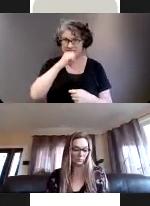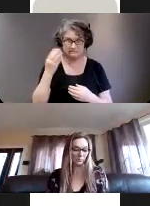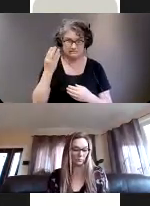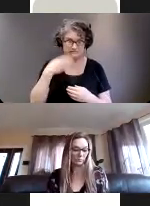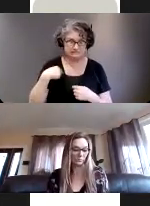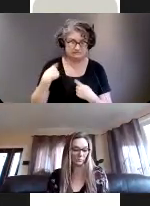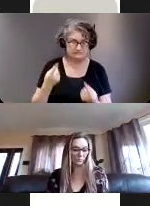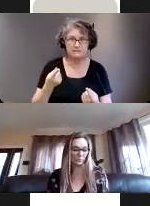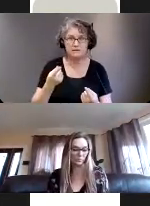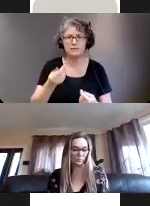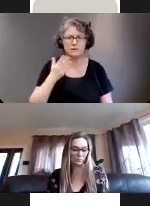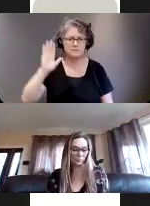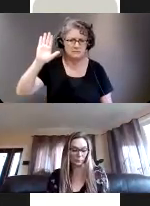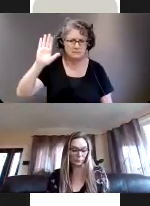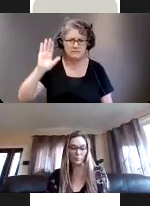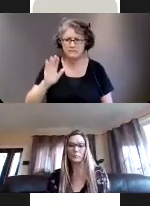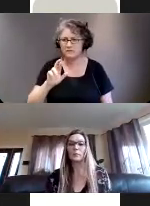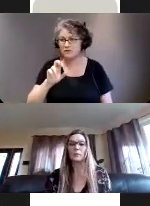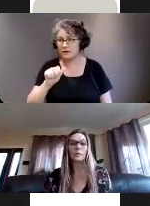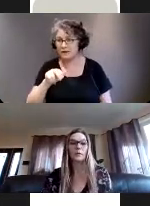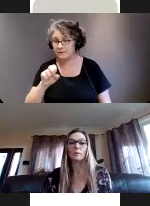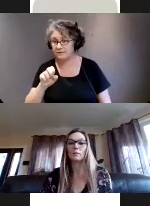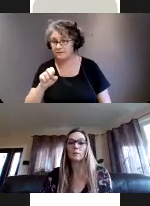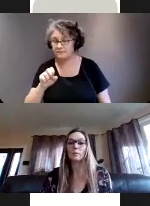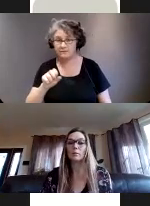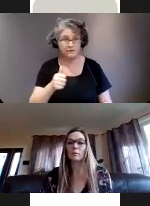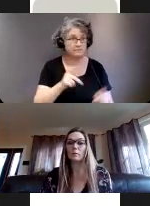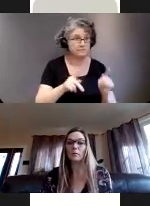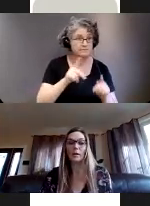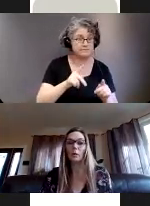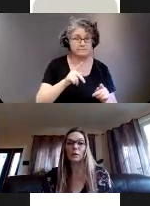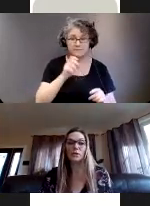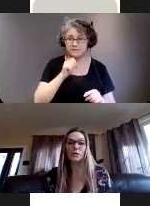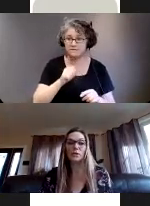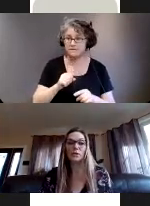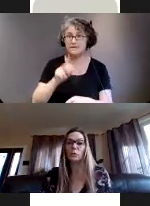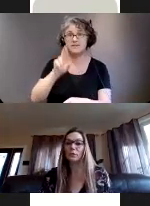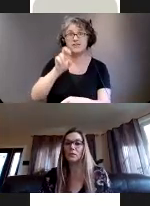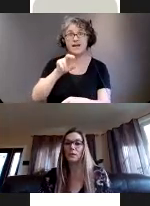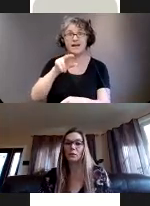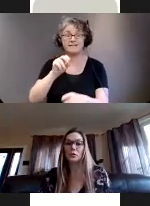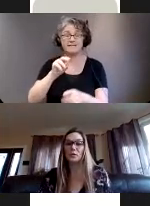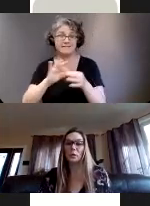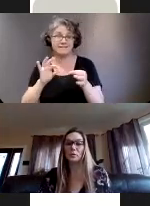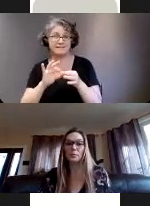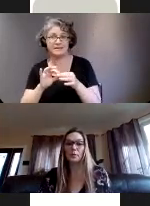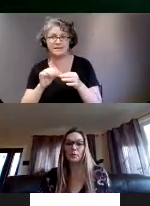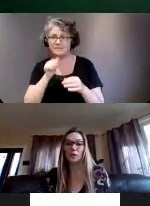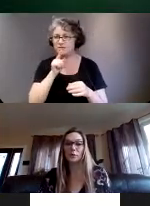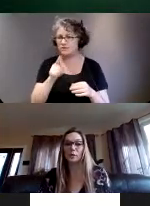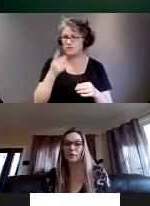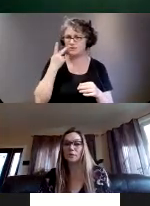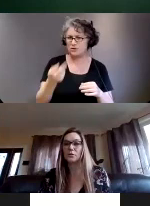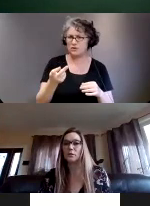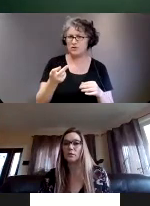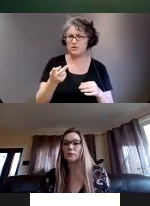know, Rhiannon and the other folks. Laura, I'm not sure, Laura, if you've seen any other questions that popped up in the chat